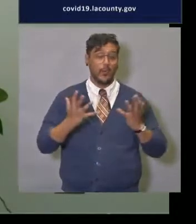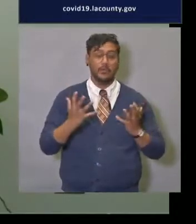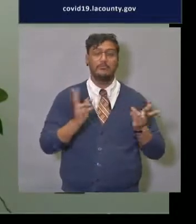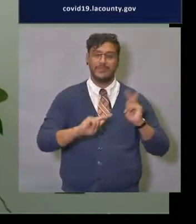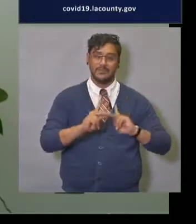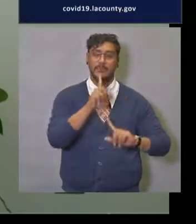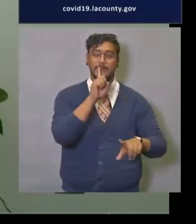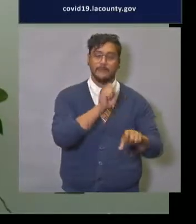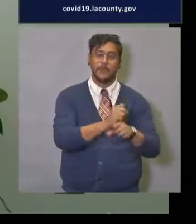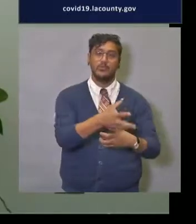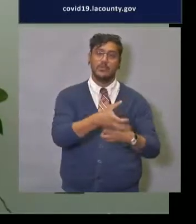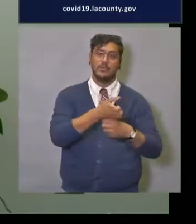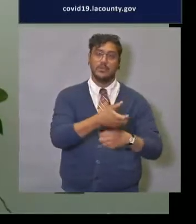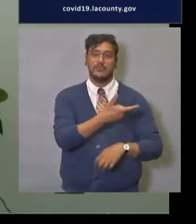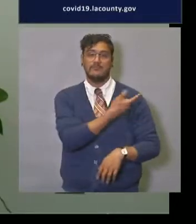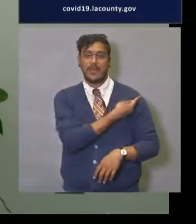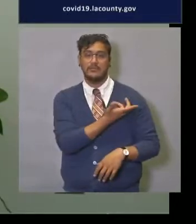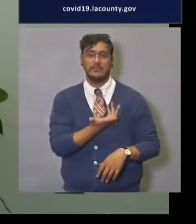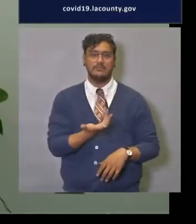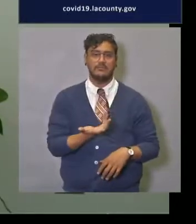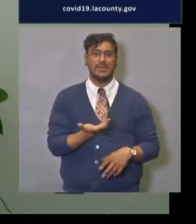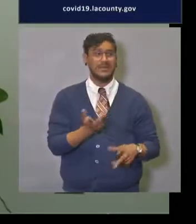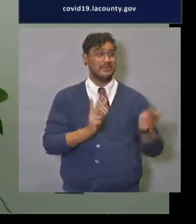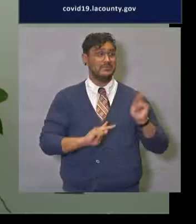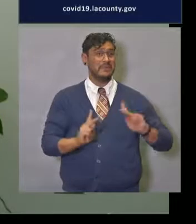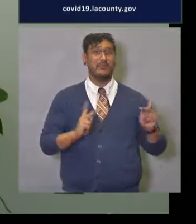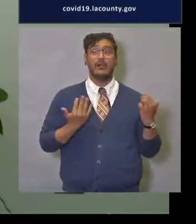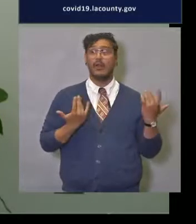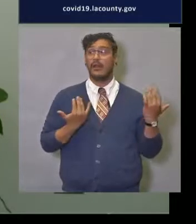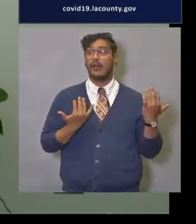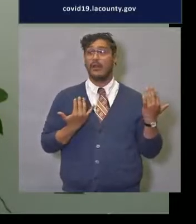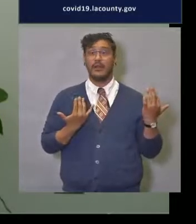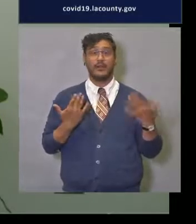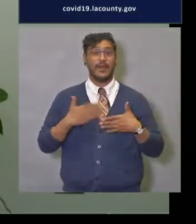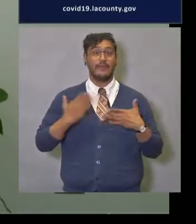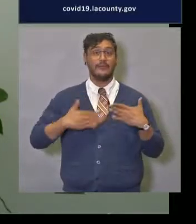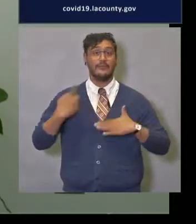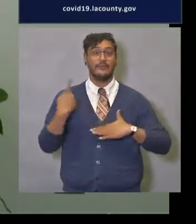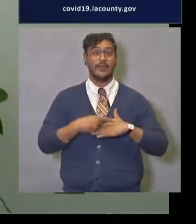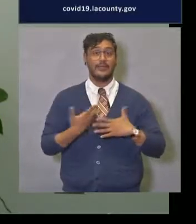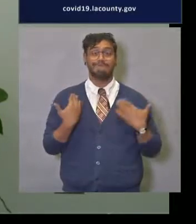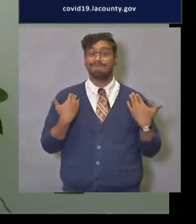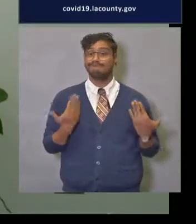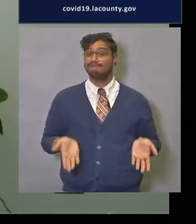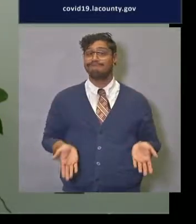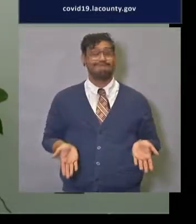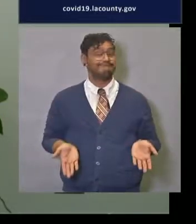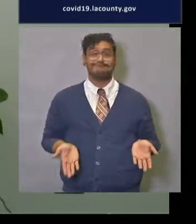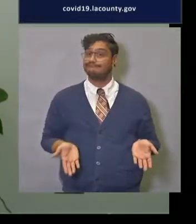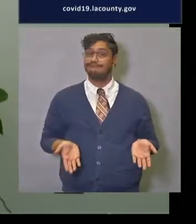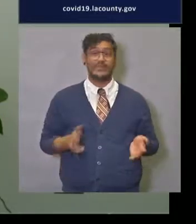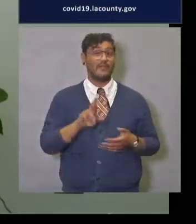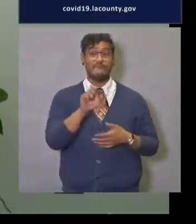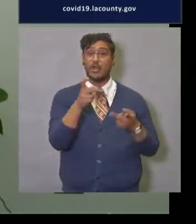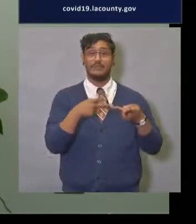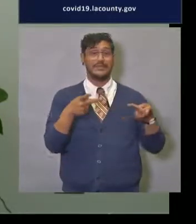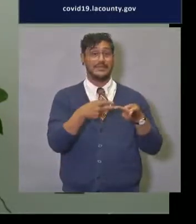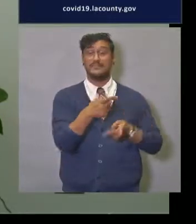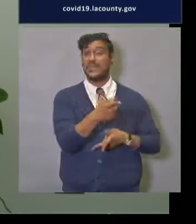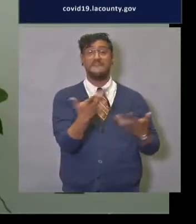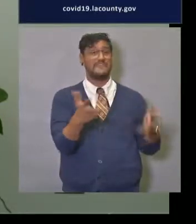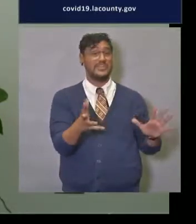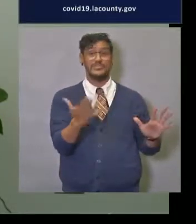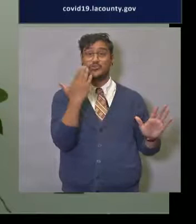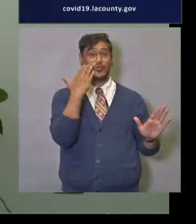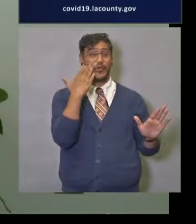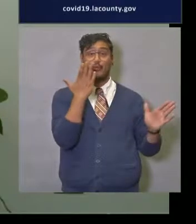folks. We're not sure why people are waiting around at the end of the day. All of the pharmacies have plans on how they're going to